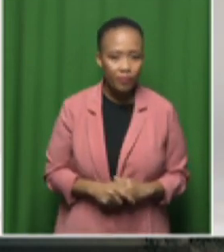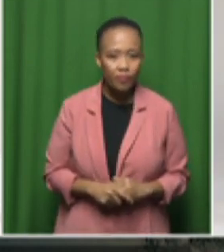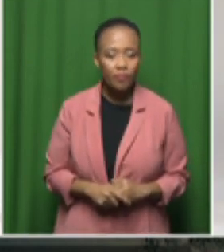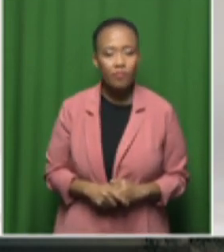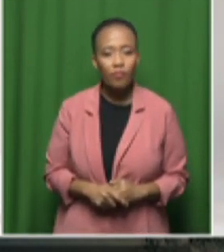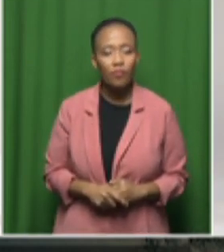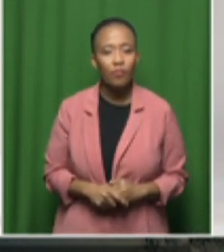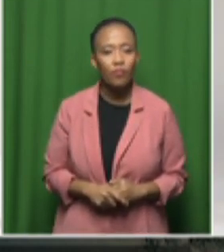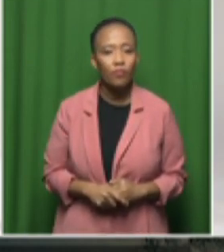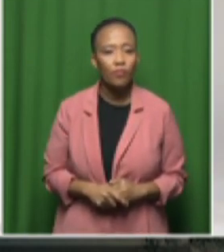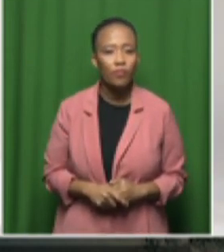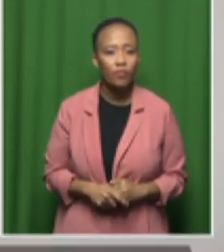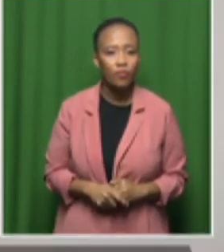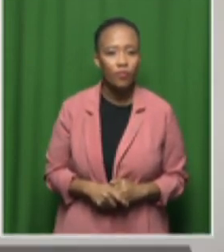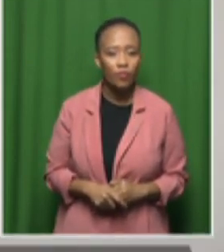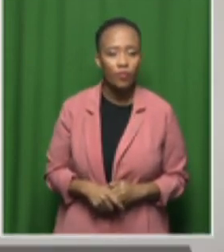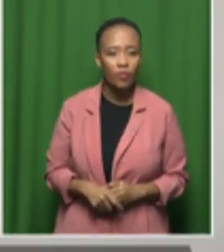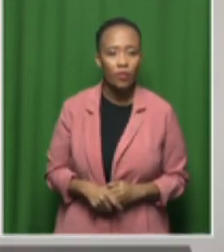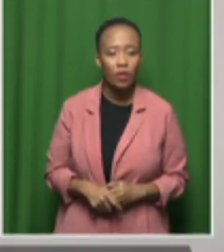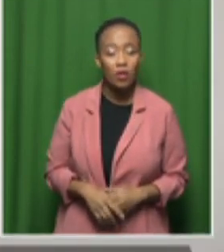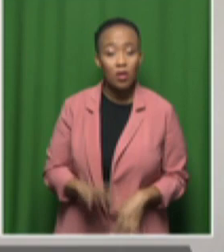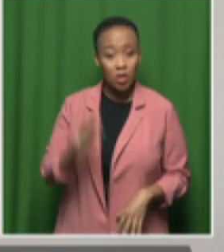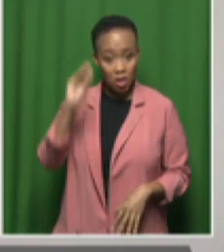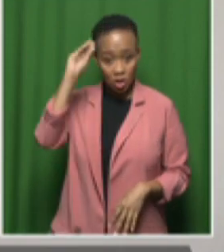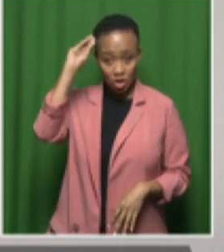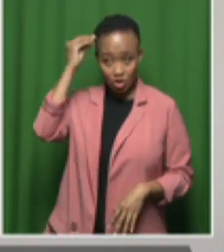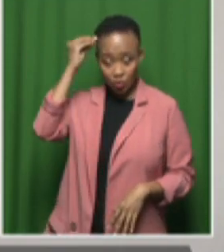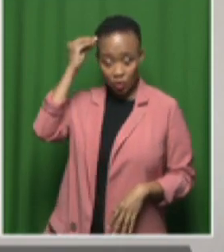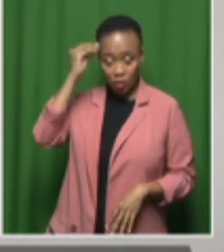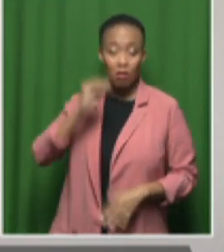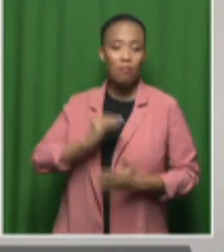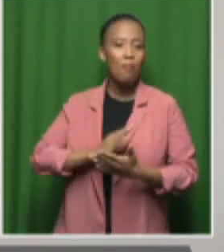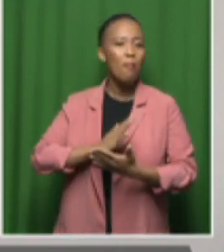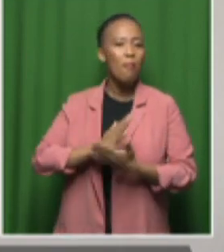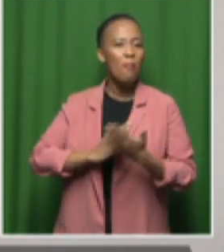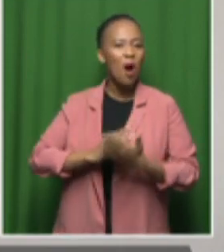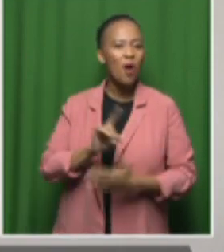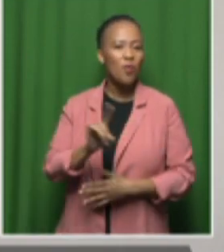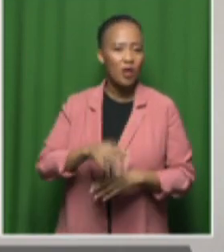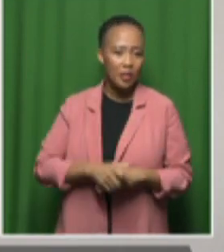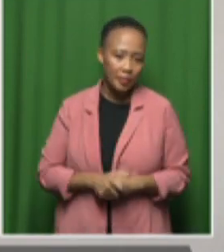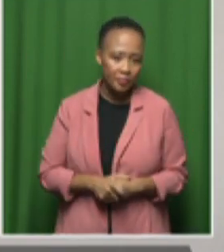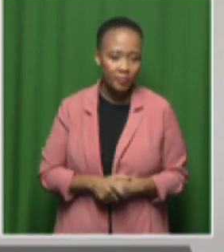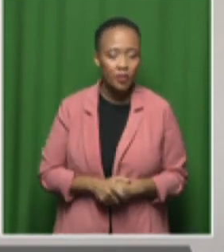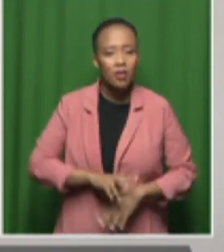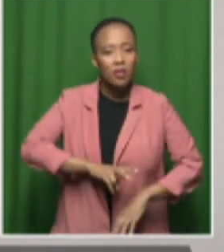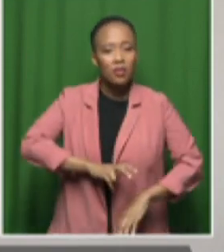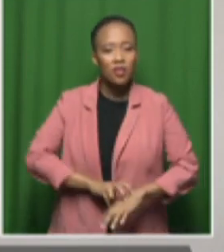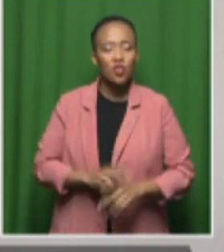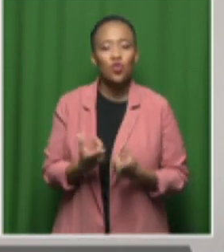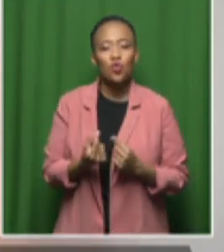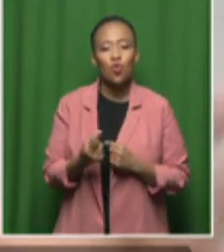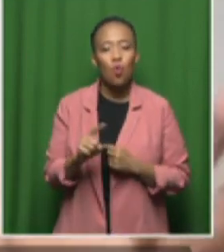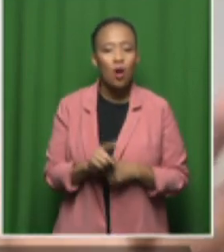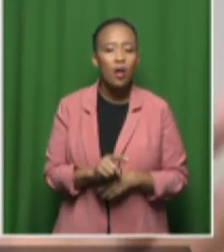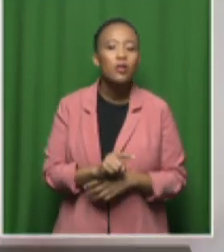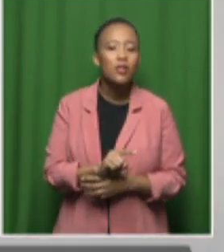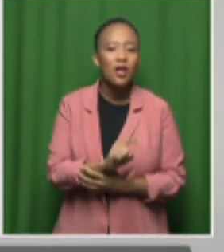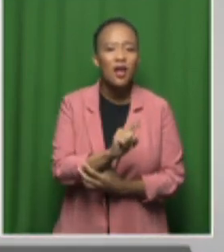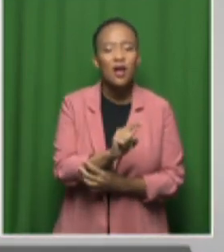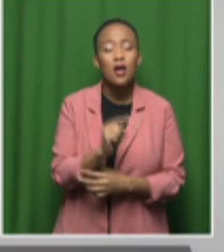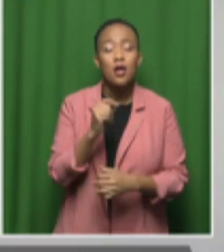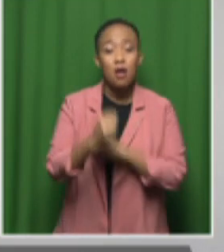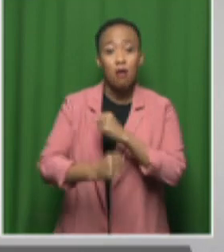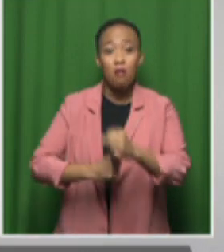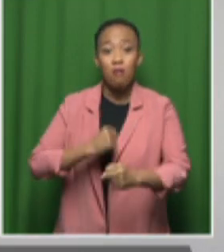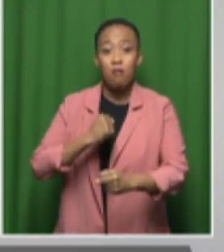The most interesting part is being able to put together a 50-year-long